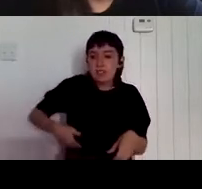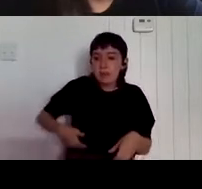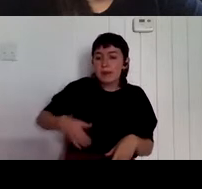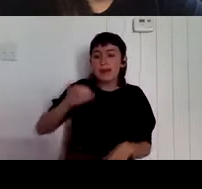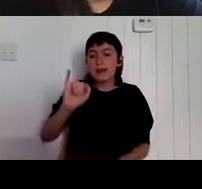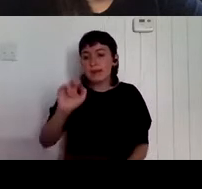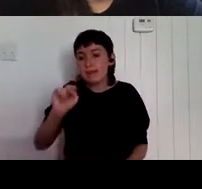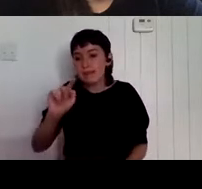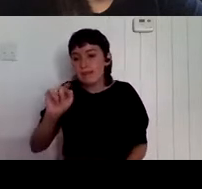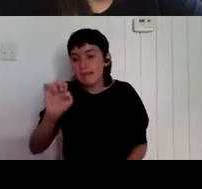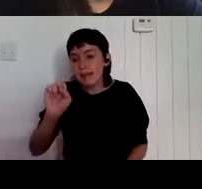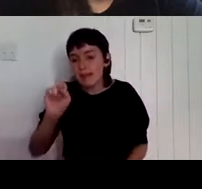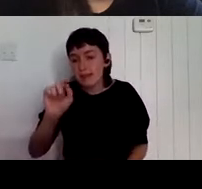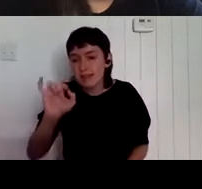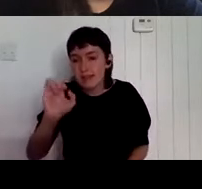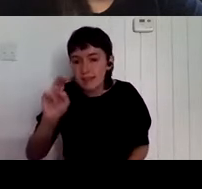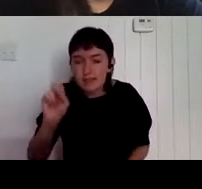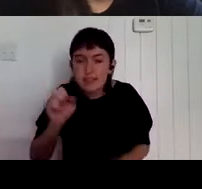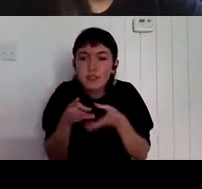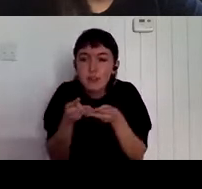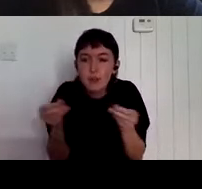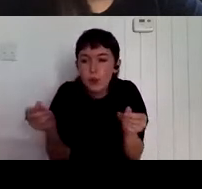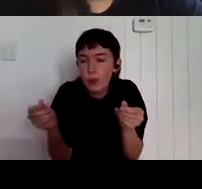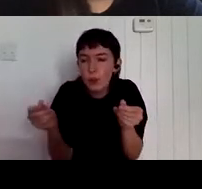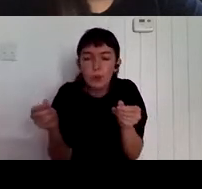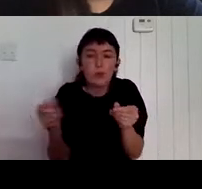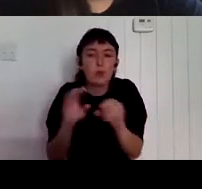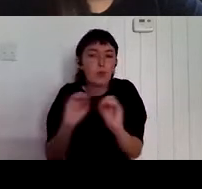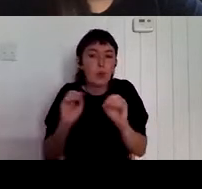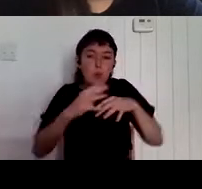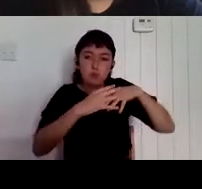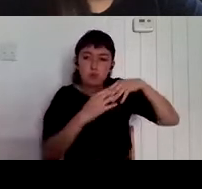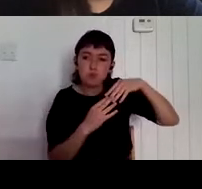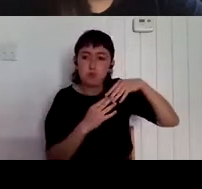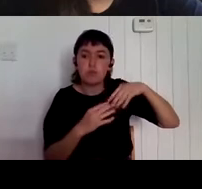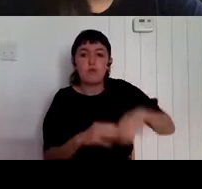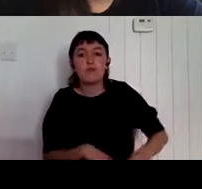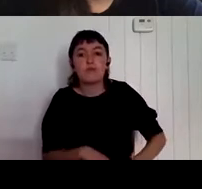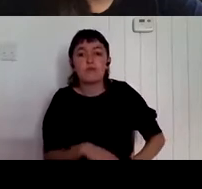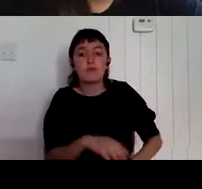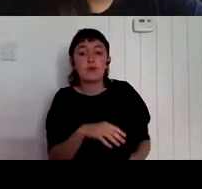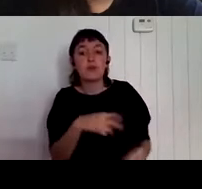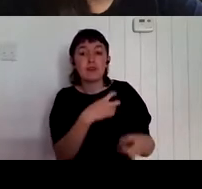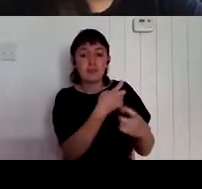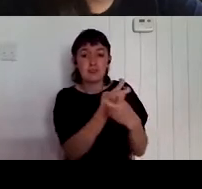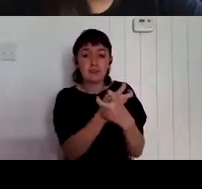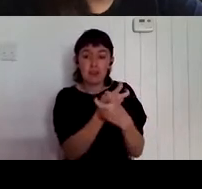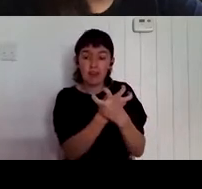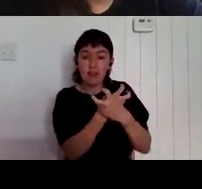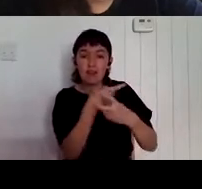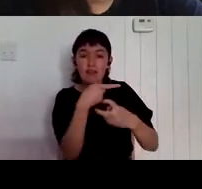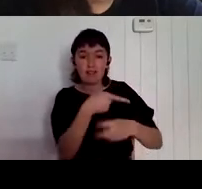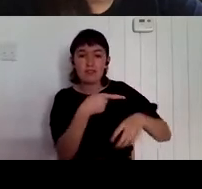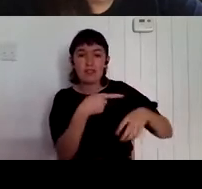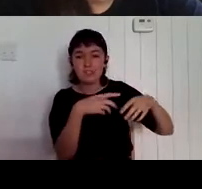striations that your skeletal muscle has. The skeletal muscle of our jellyfish would be this striated muscle net